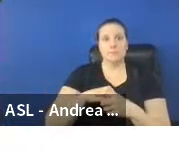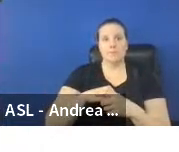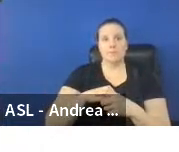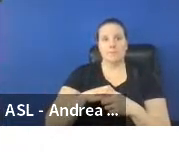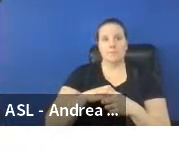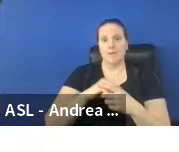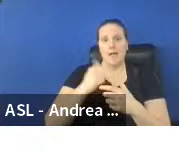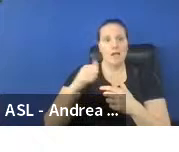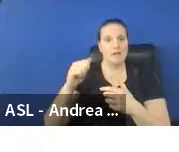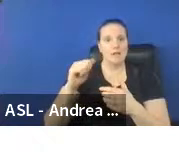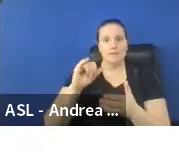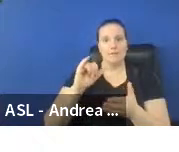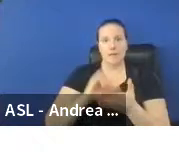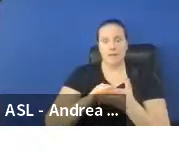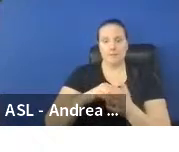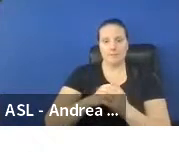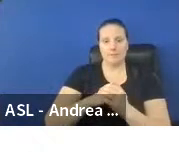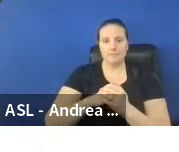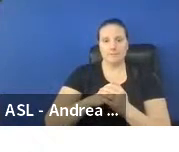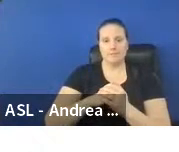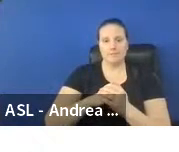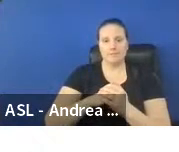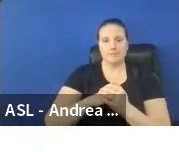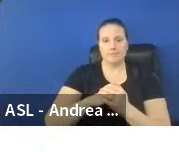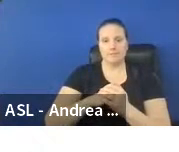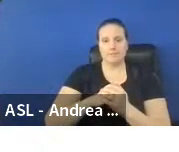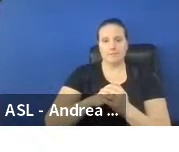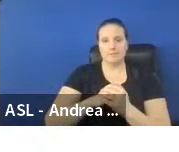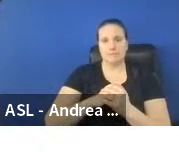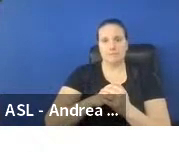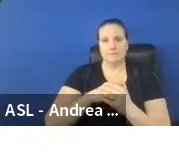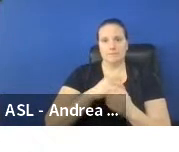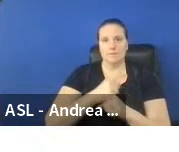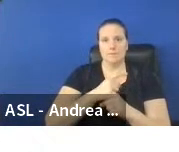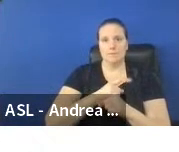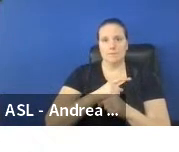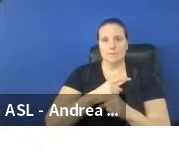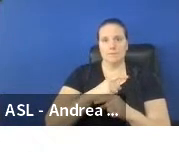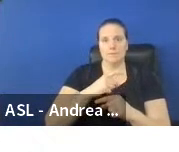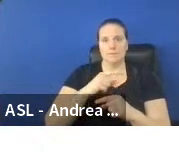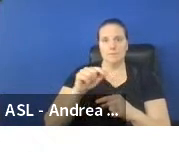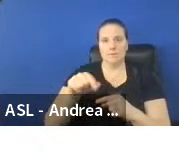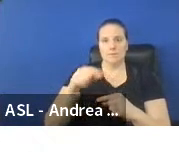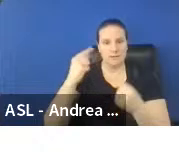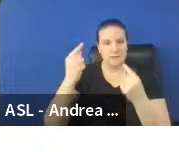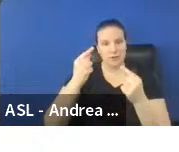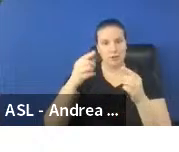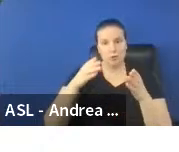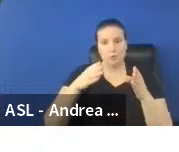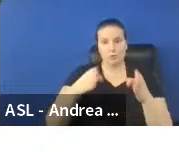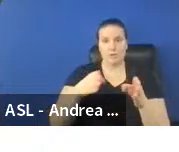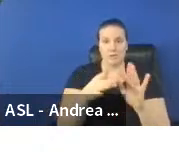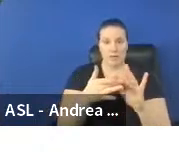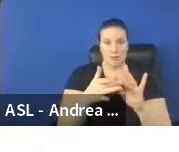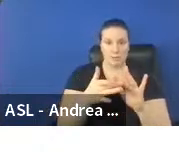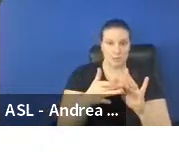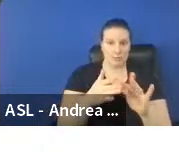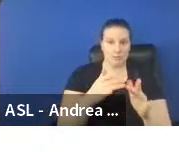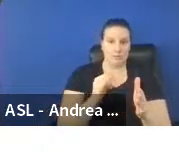nature? Right. This does not, it considers the street network, and